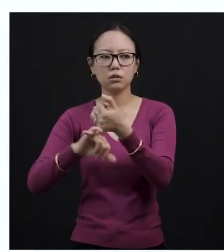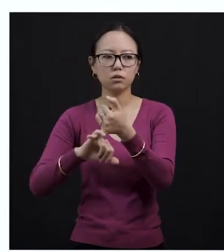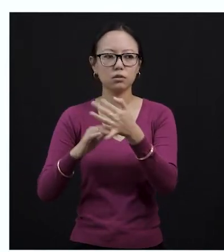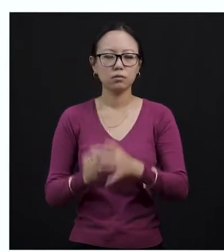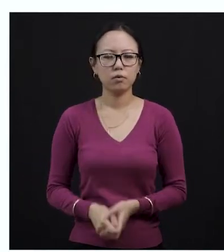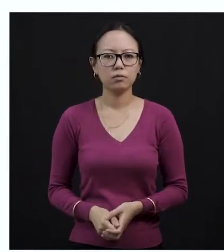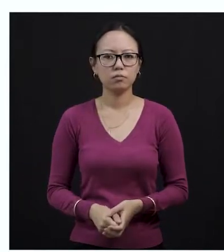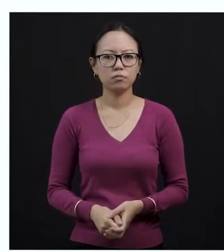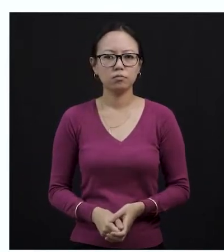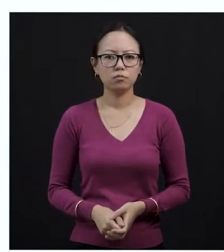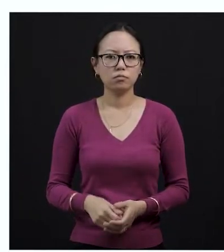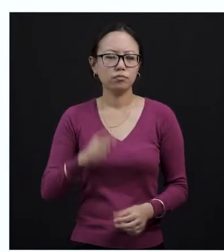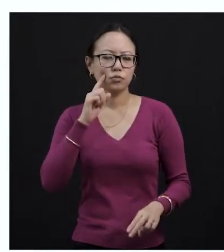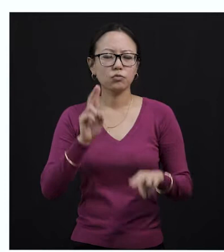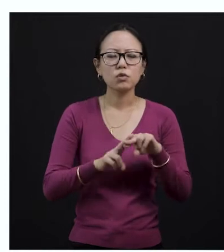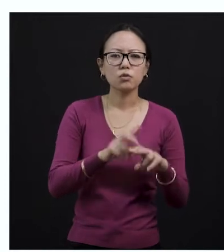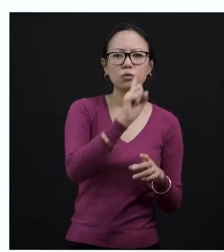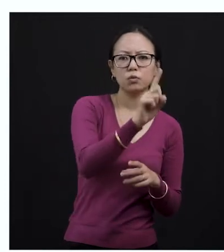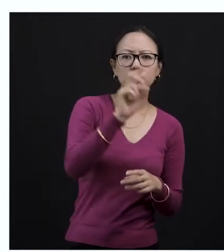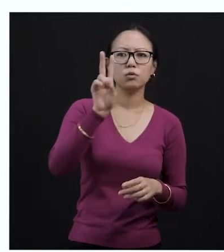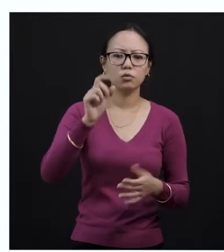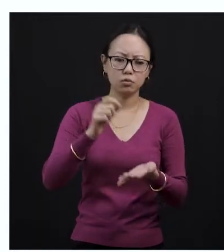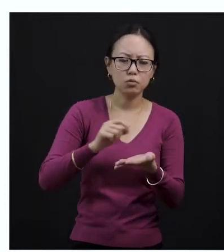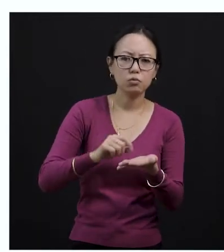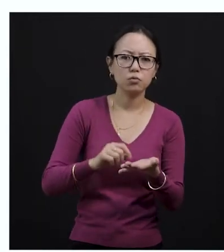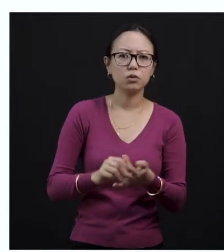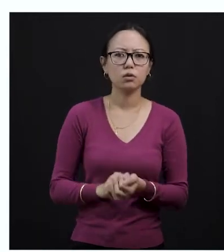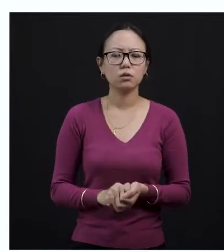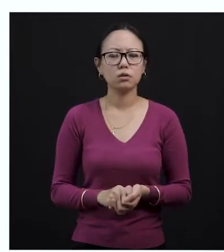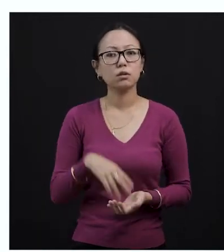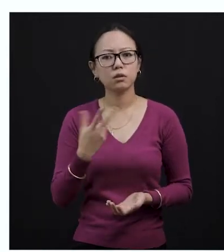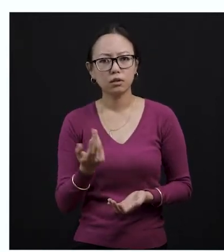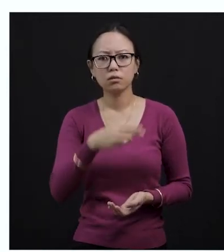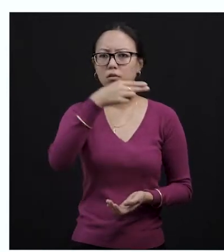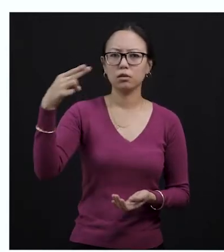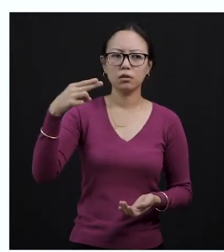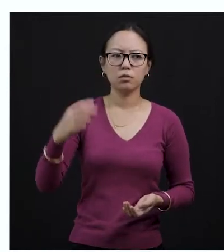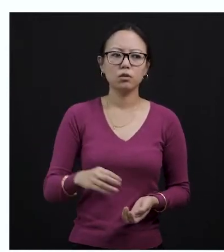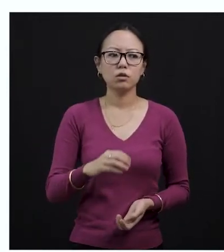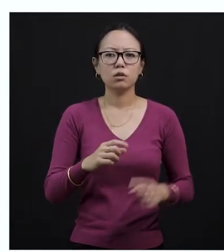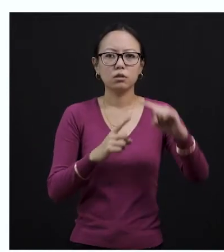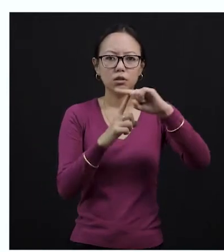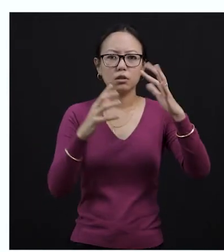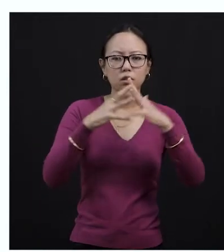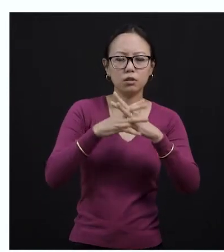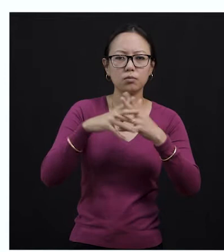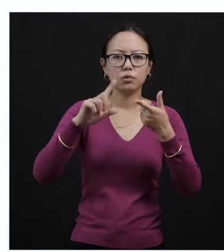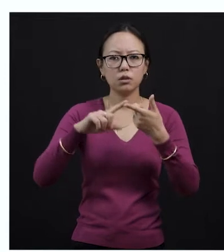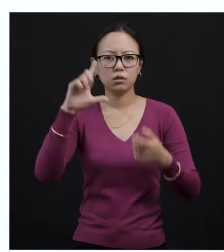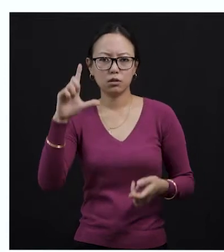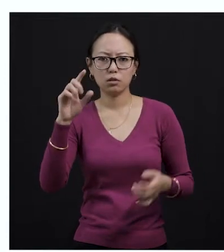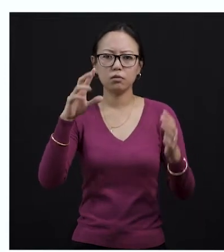1/10 and 2 ones, they form 12. All right. So this is about places.